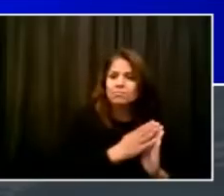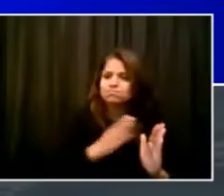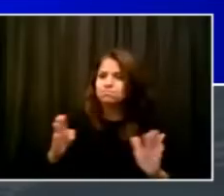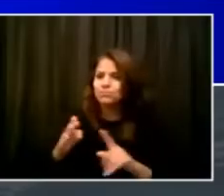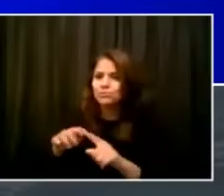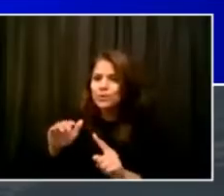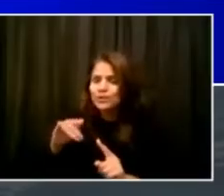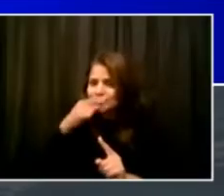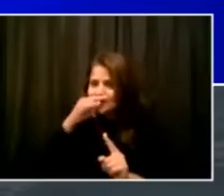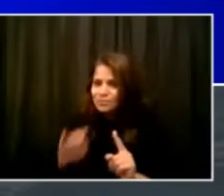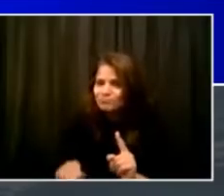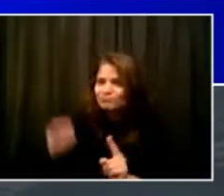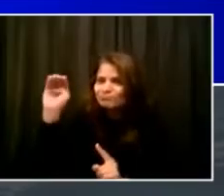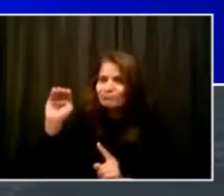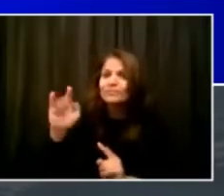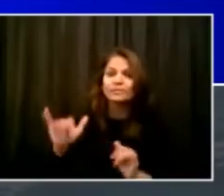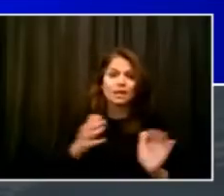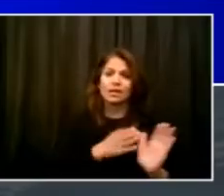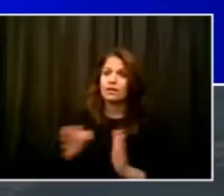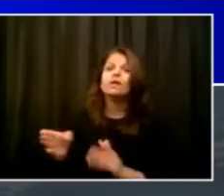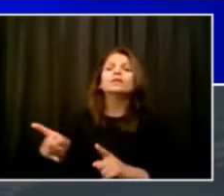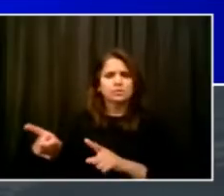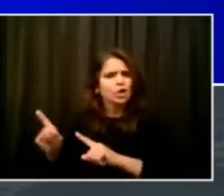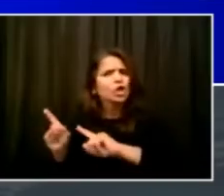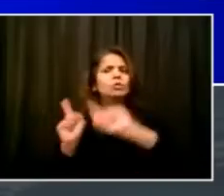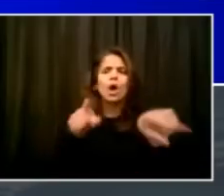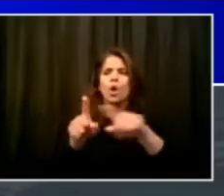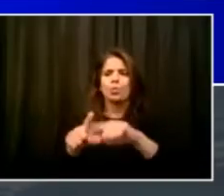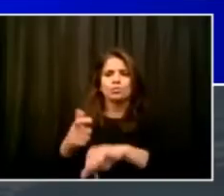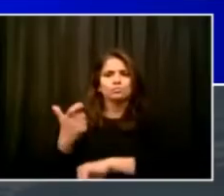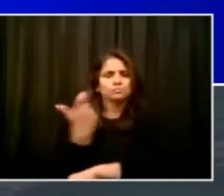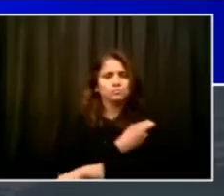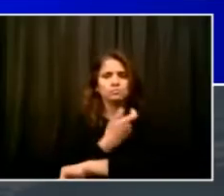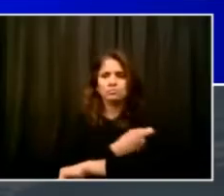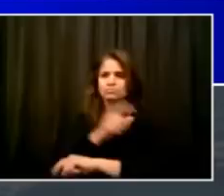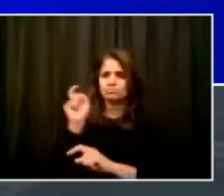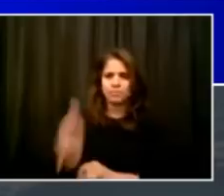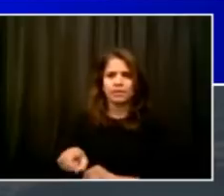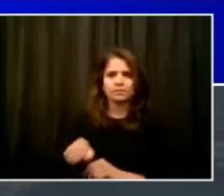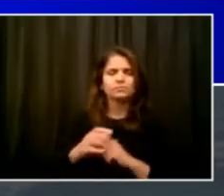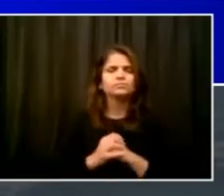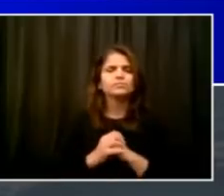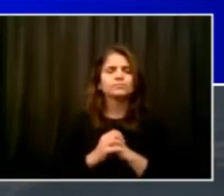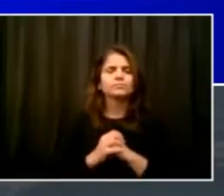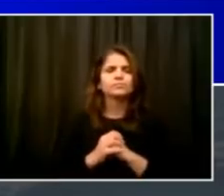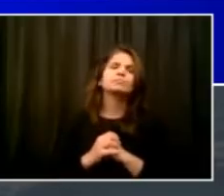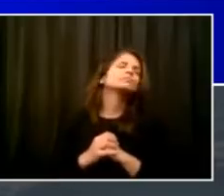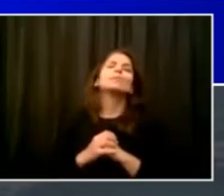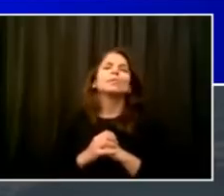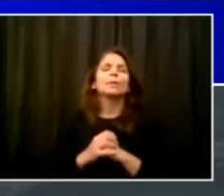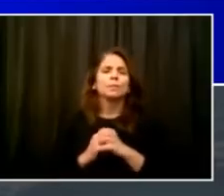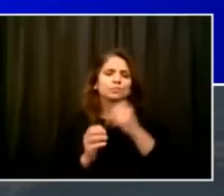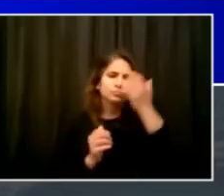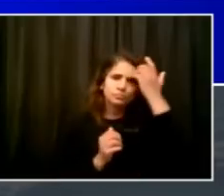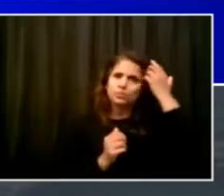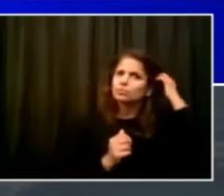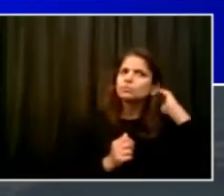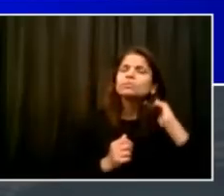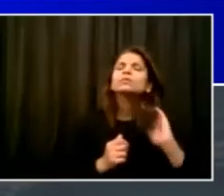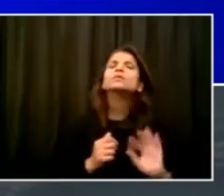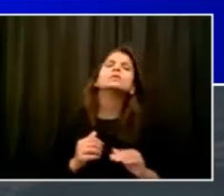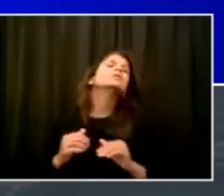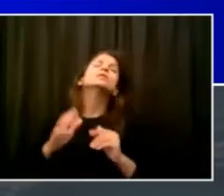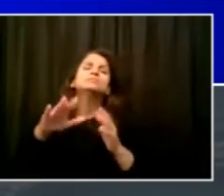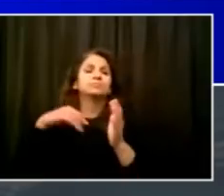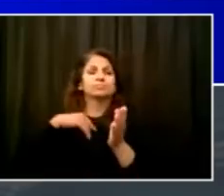vaccinated. This is essential work. Getting your child vaccinated is essential